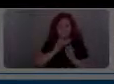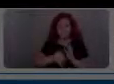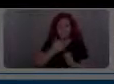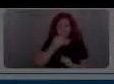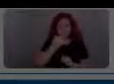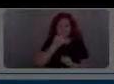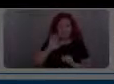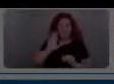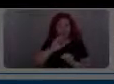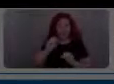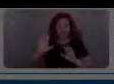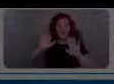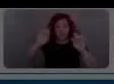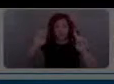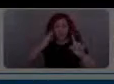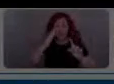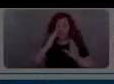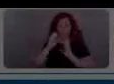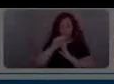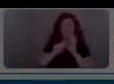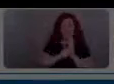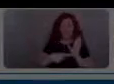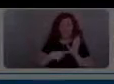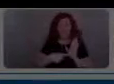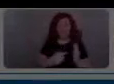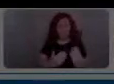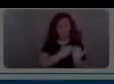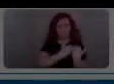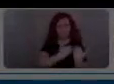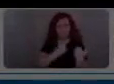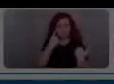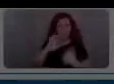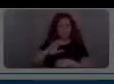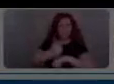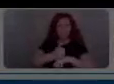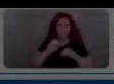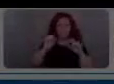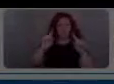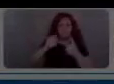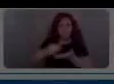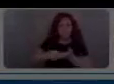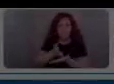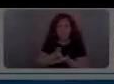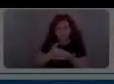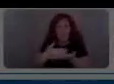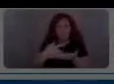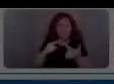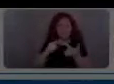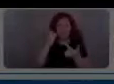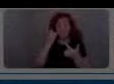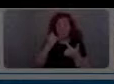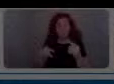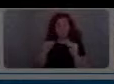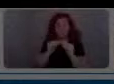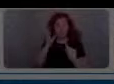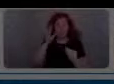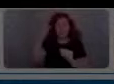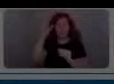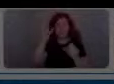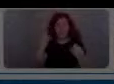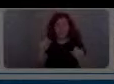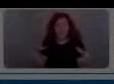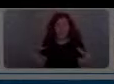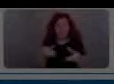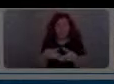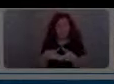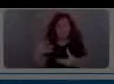state representatives are responsible for setting education budgets and if more parents are able to come together